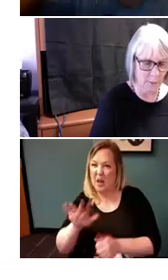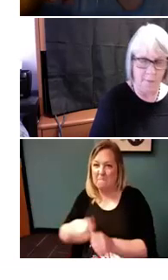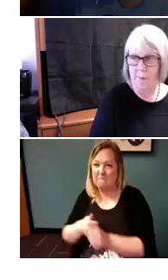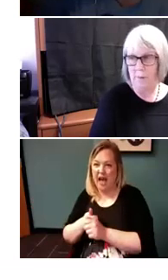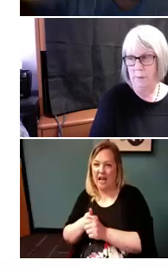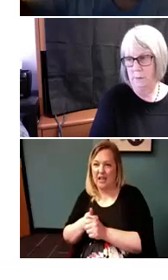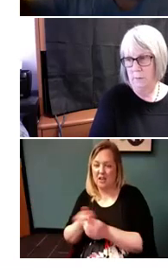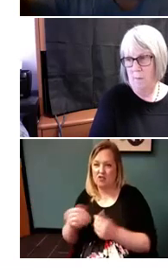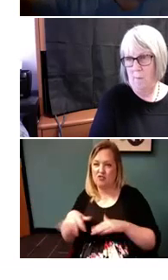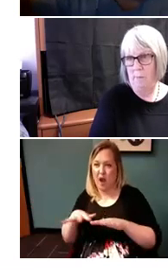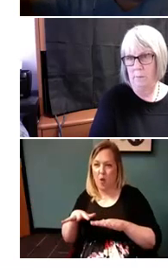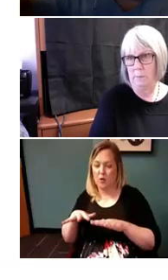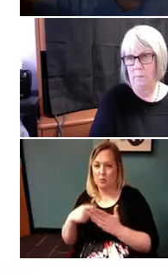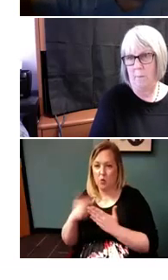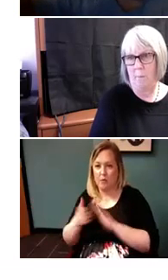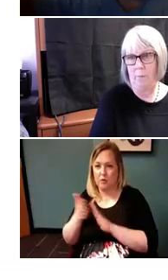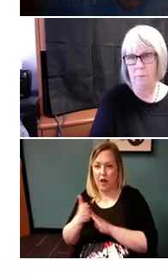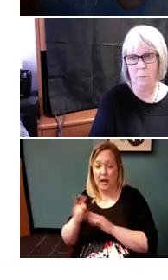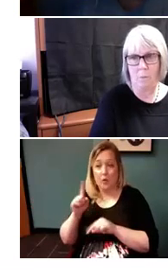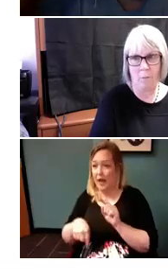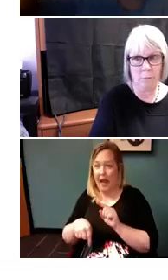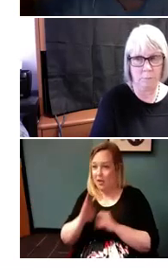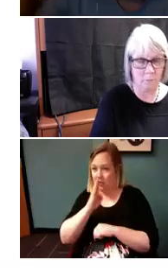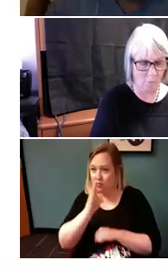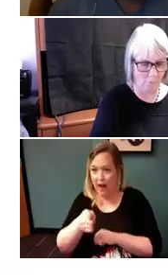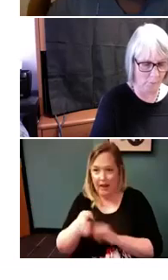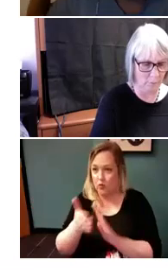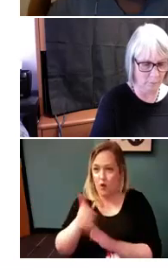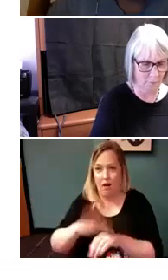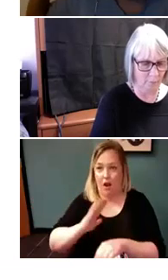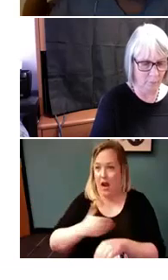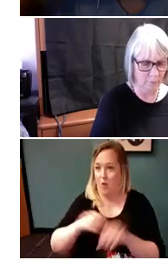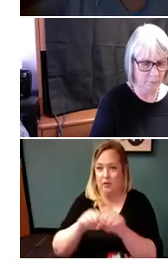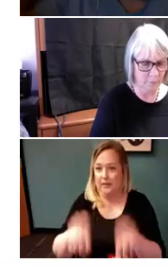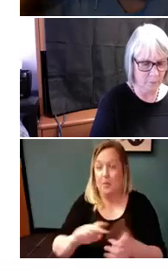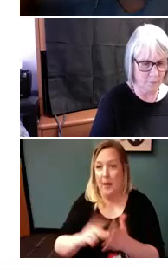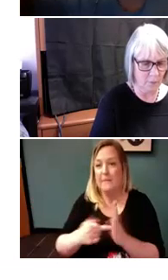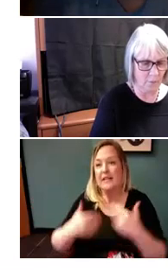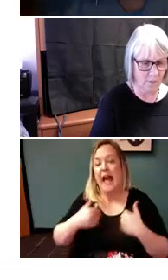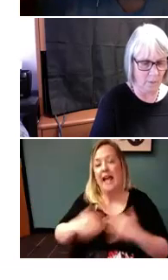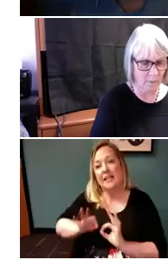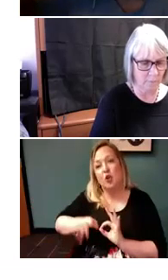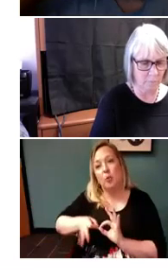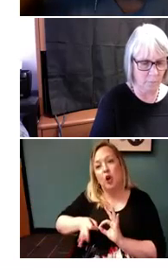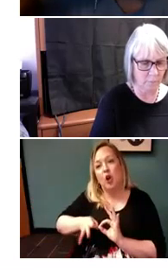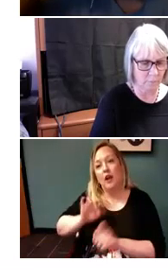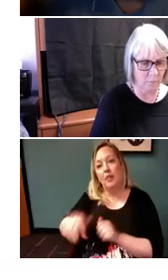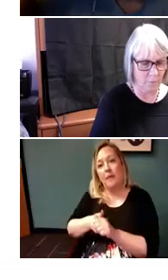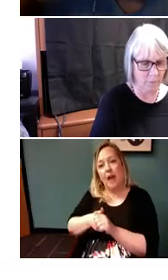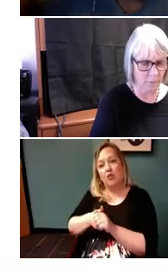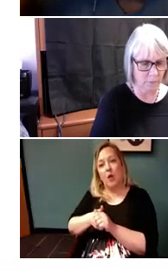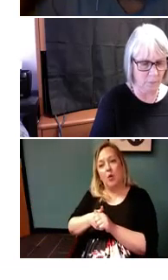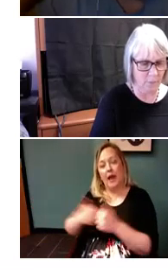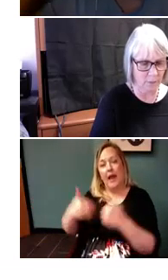cannot run this program directly on our system. So it has an interpreter running in the background that maintains a dictionary or a database